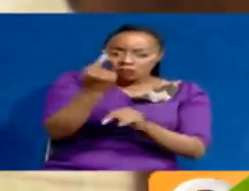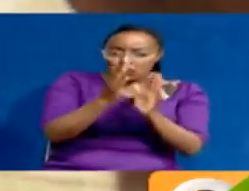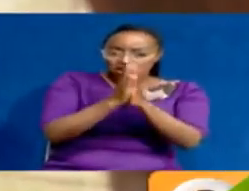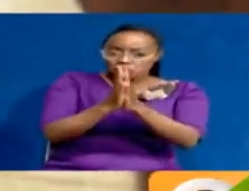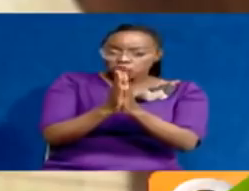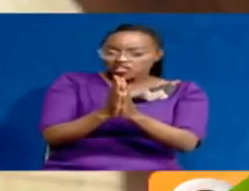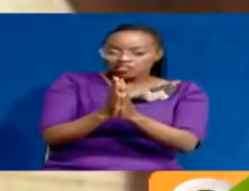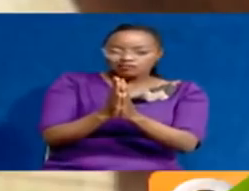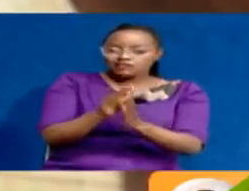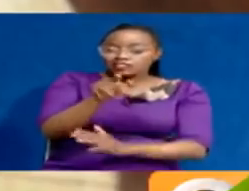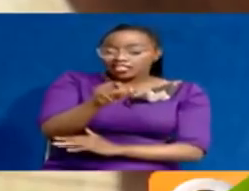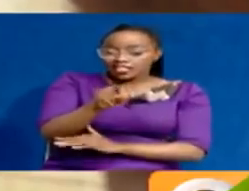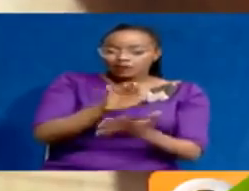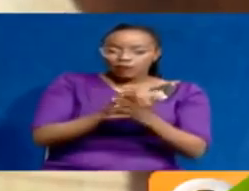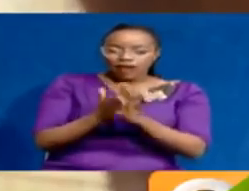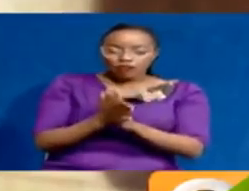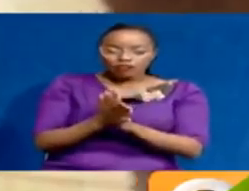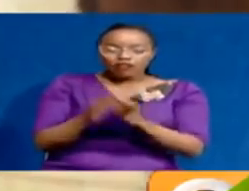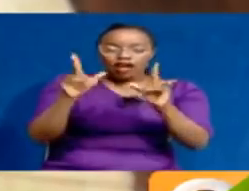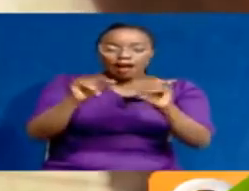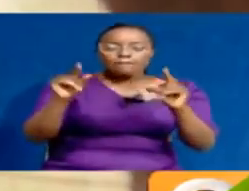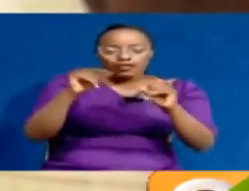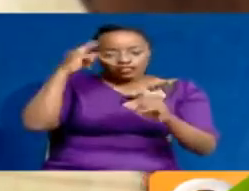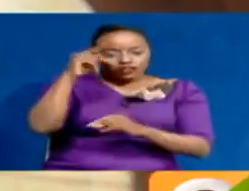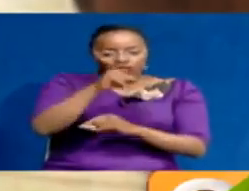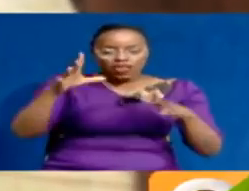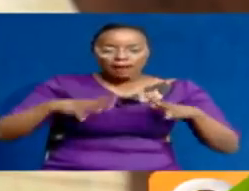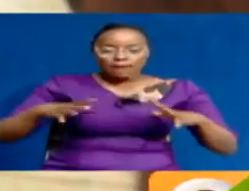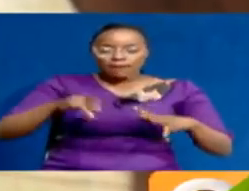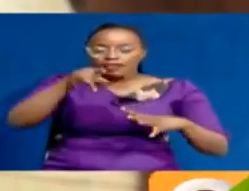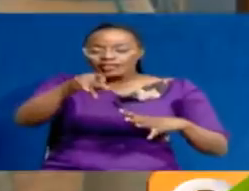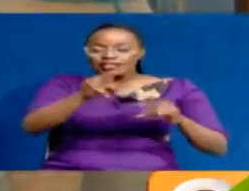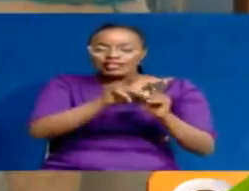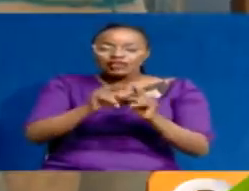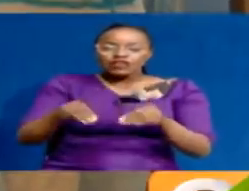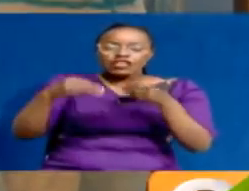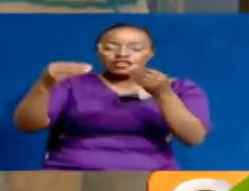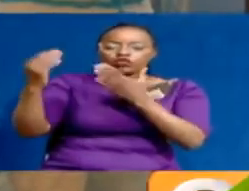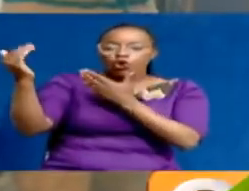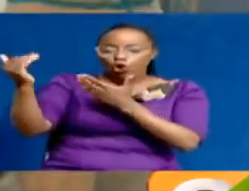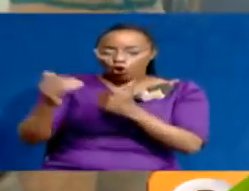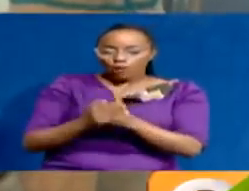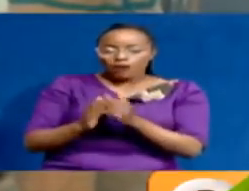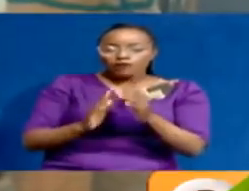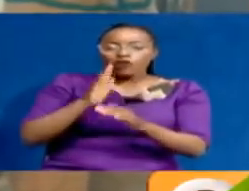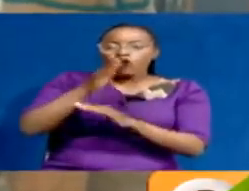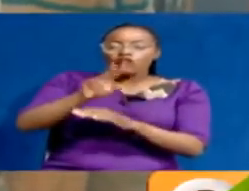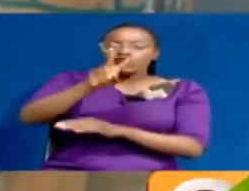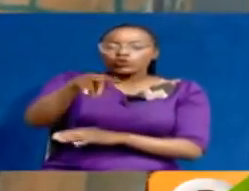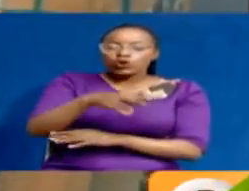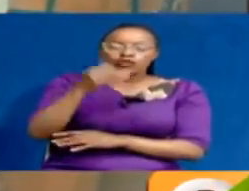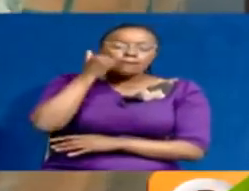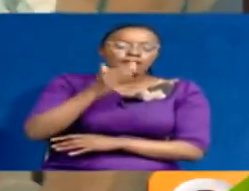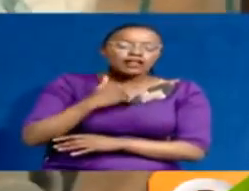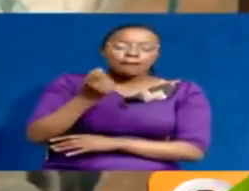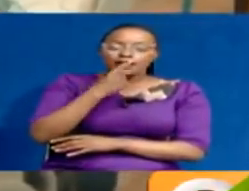pray. That one becomes a message for them. That one stirs hope. Over 2,000 patients